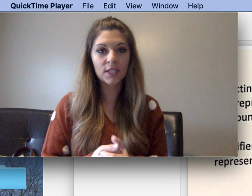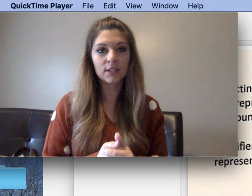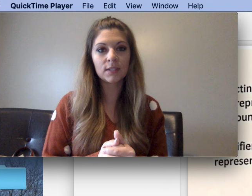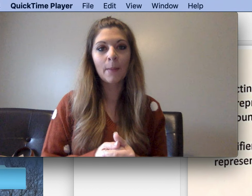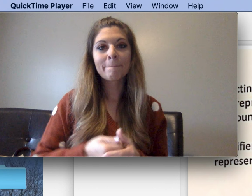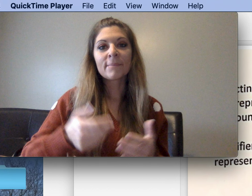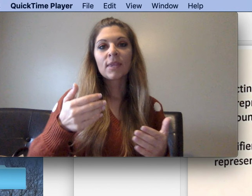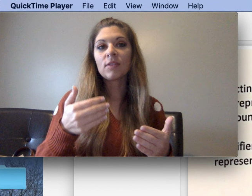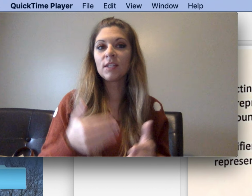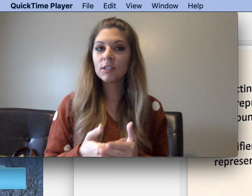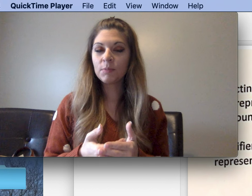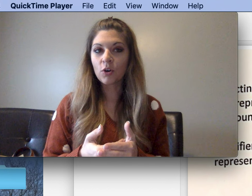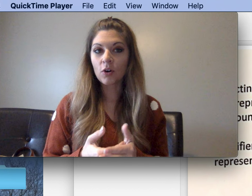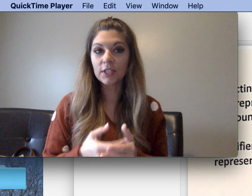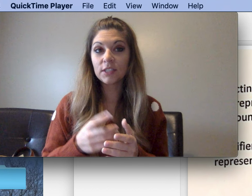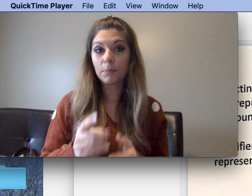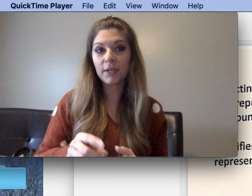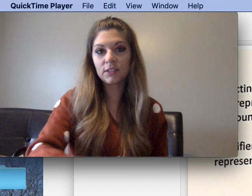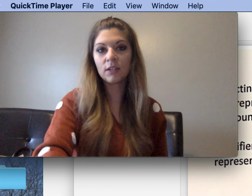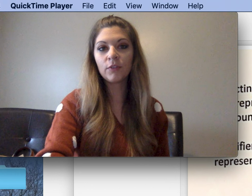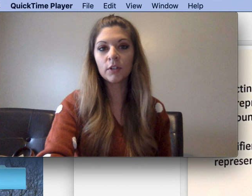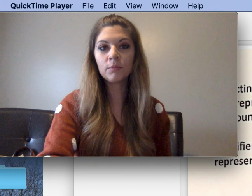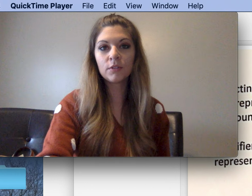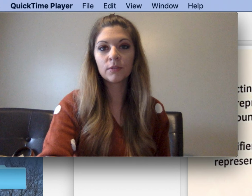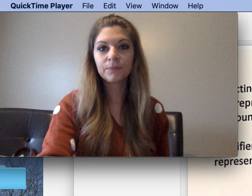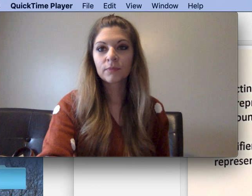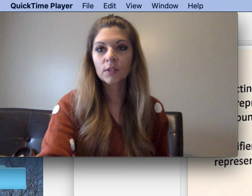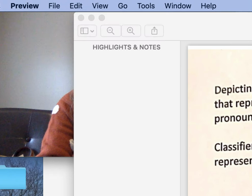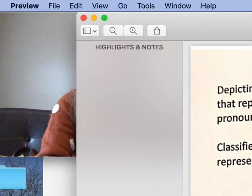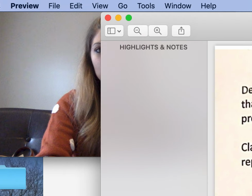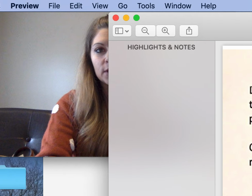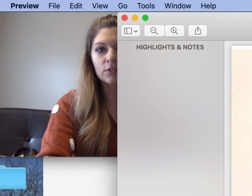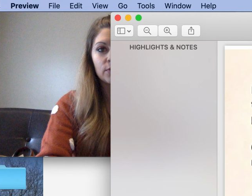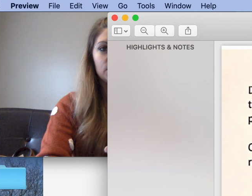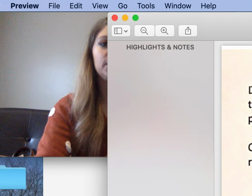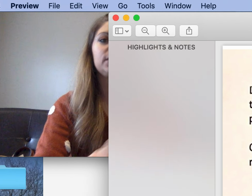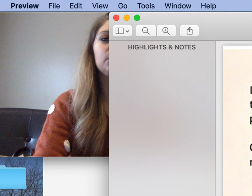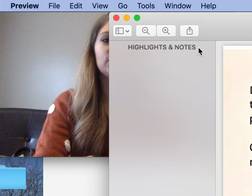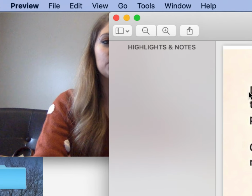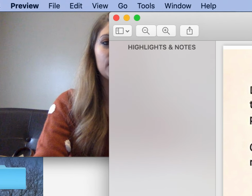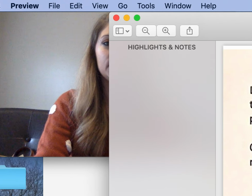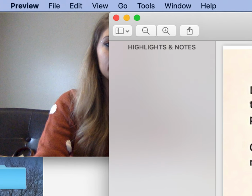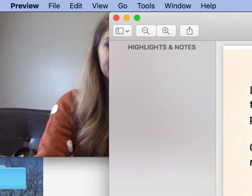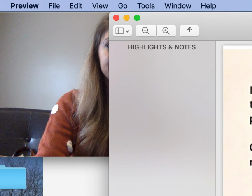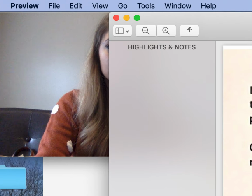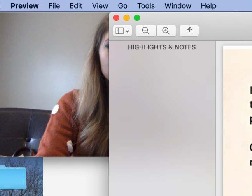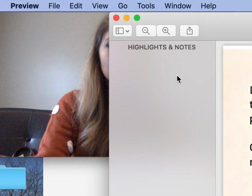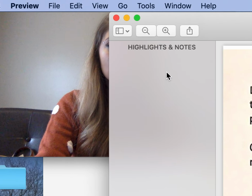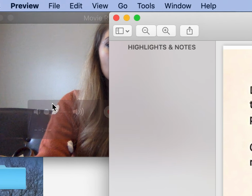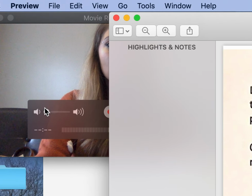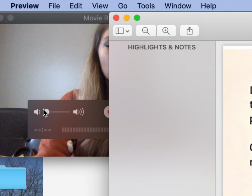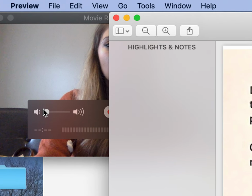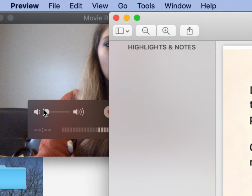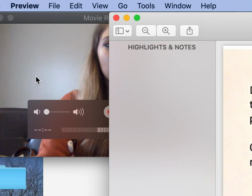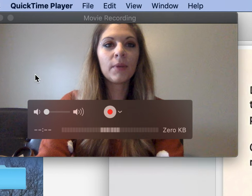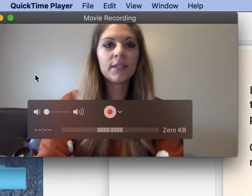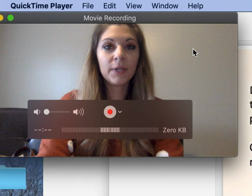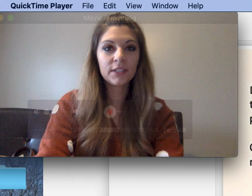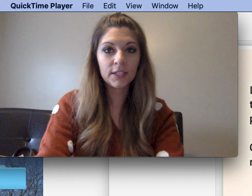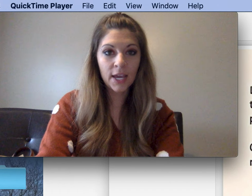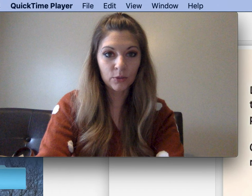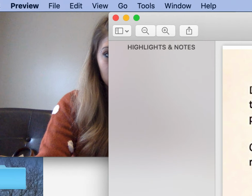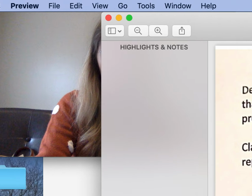most sense. They need to be called depicting verbs. Let me drag this over. Depicting verbs right here,